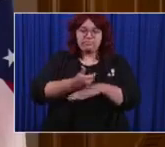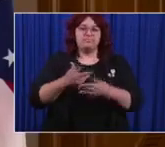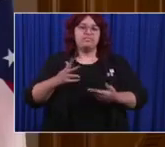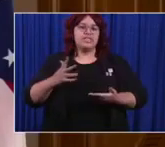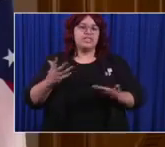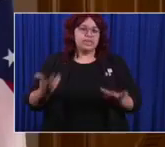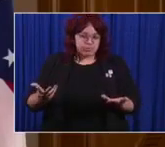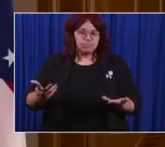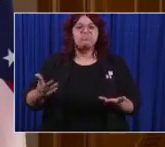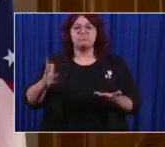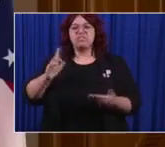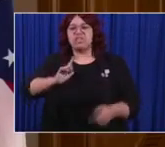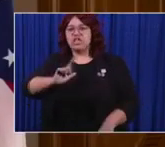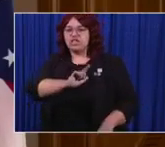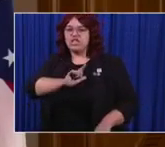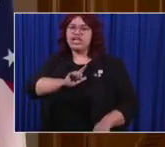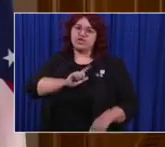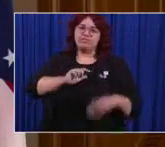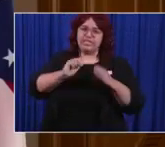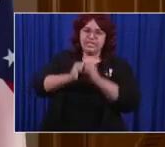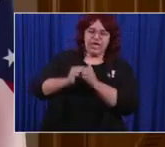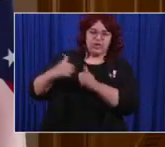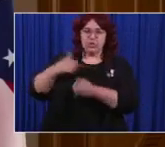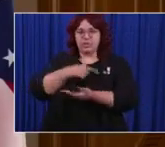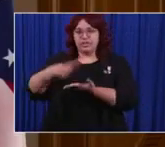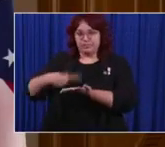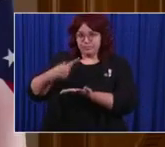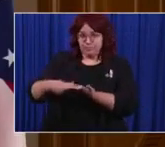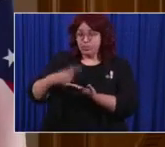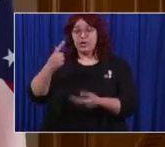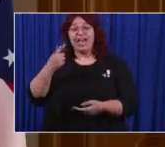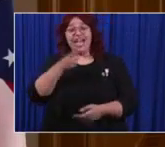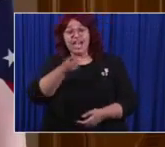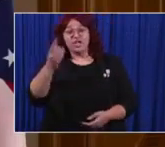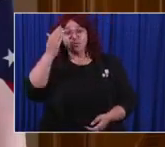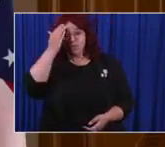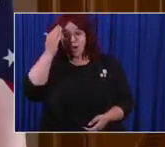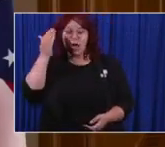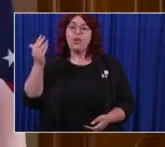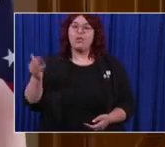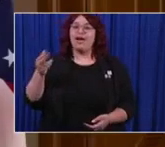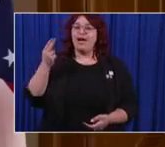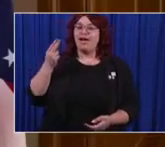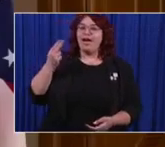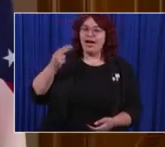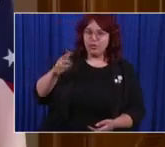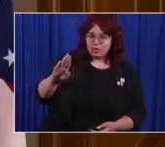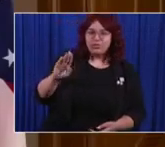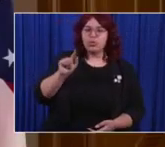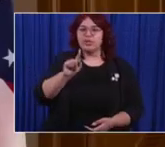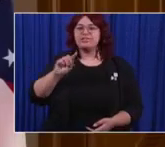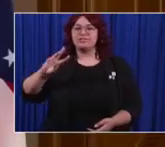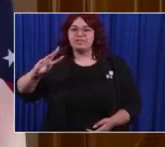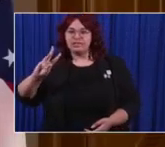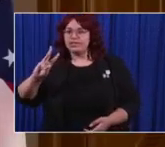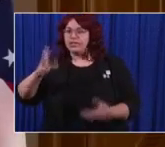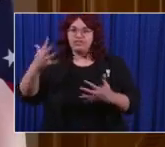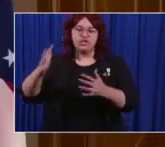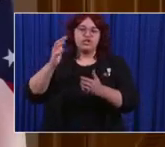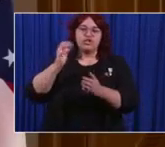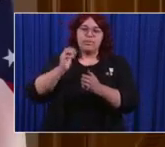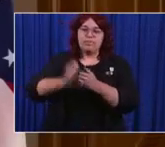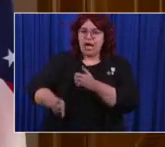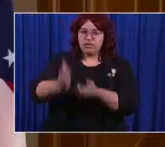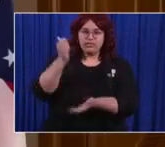orders. So if you look to the future, that would be pursuant to the law as written